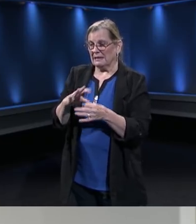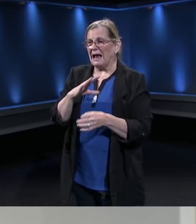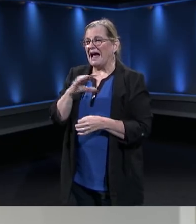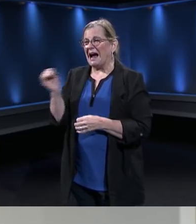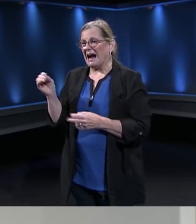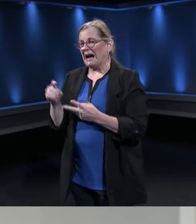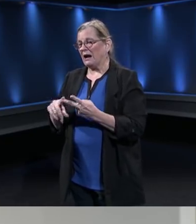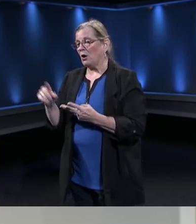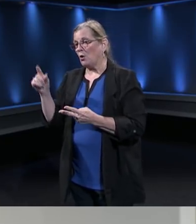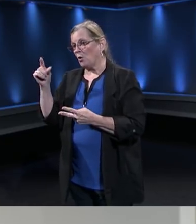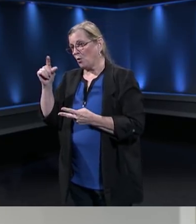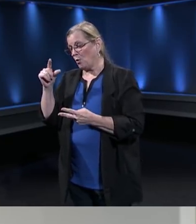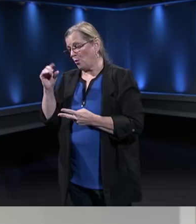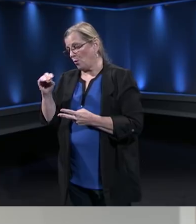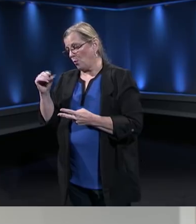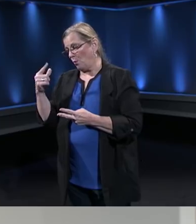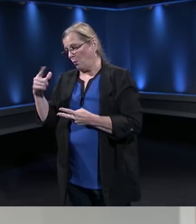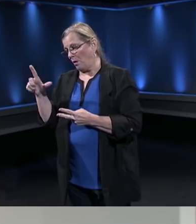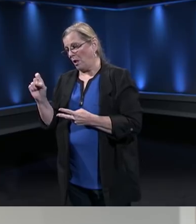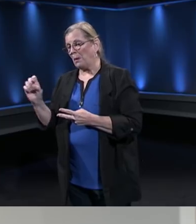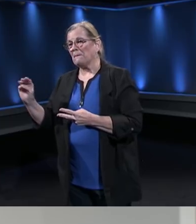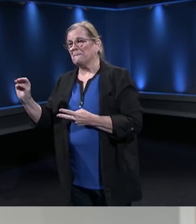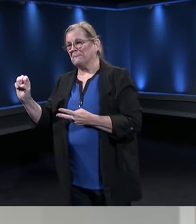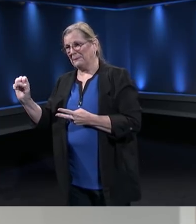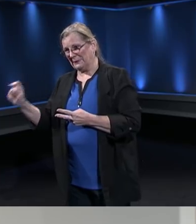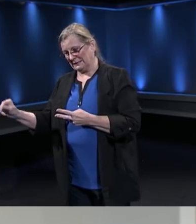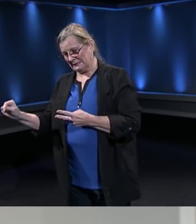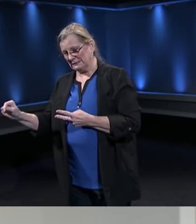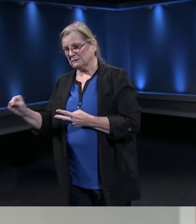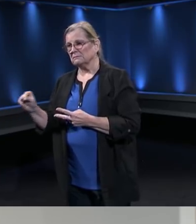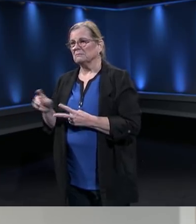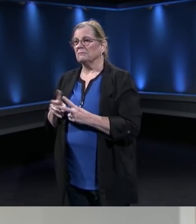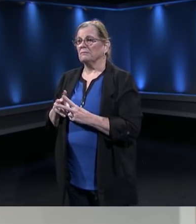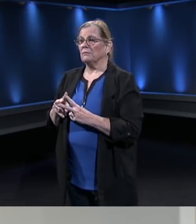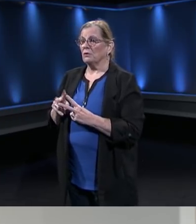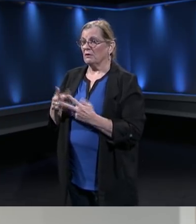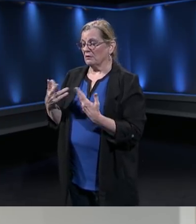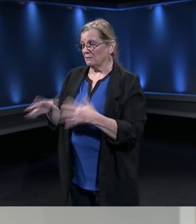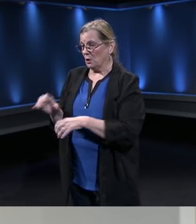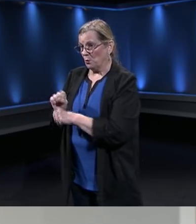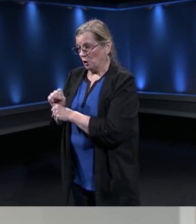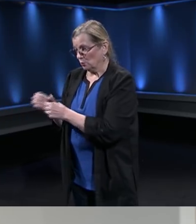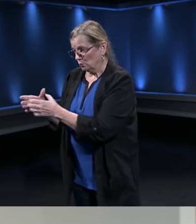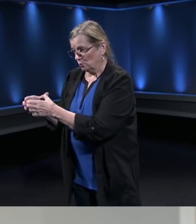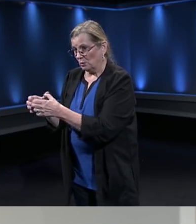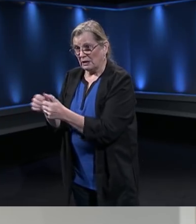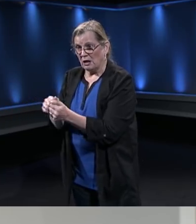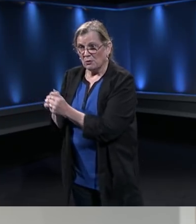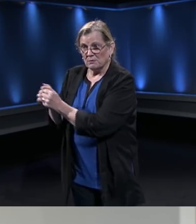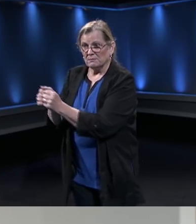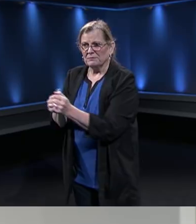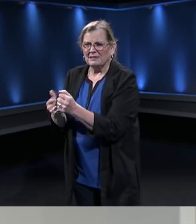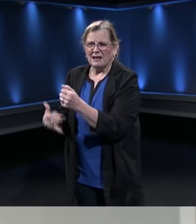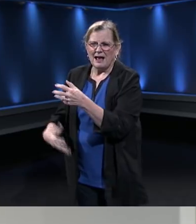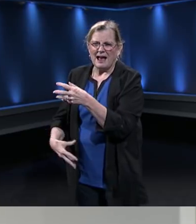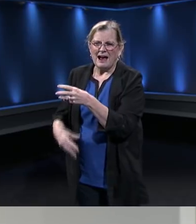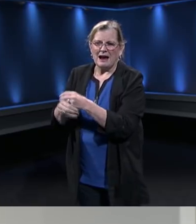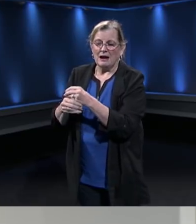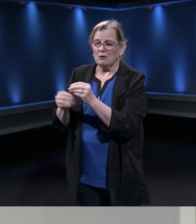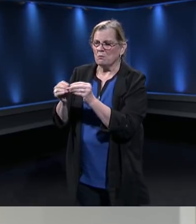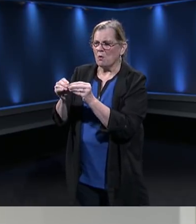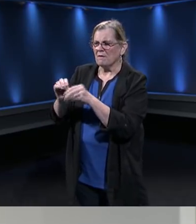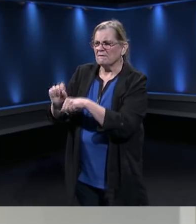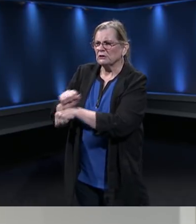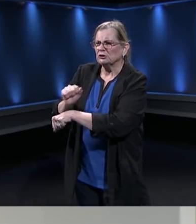very closely with Google and have applied to have the additional functionality of Google